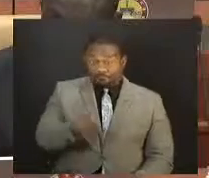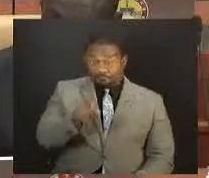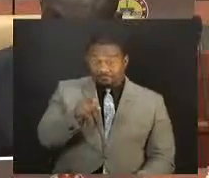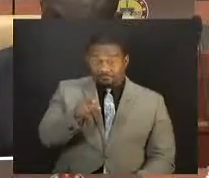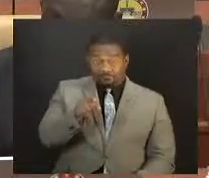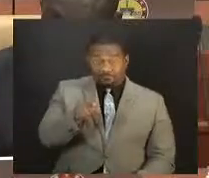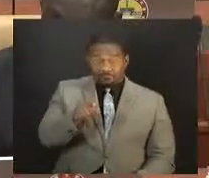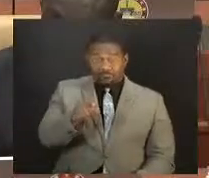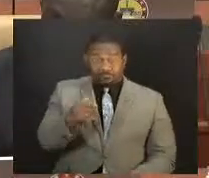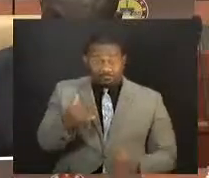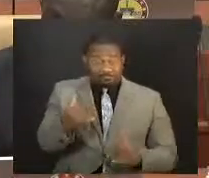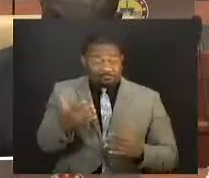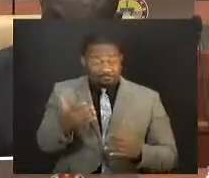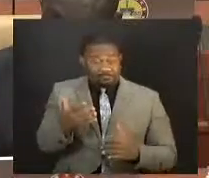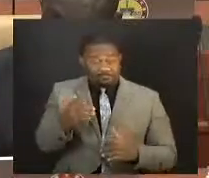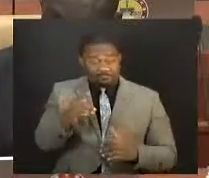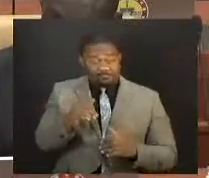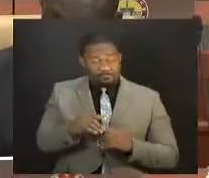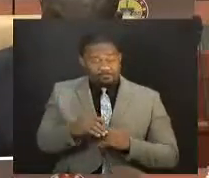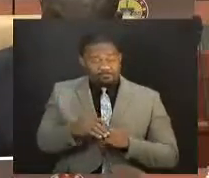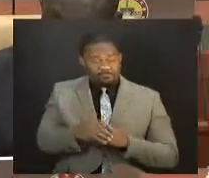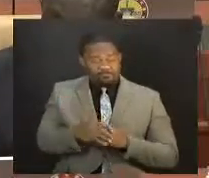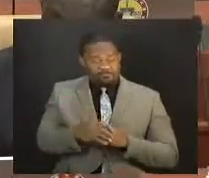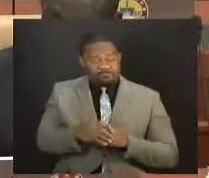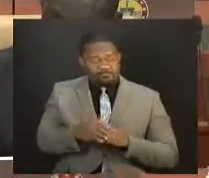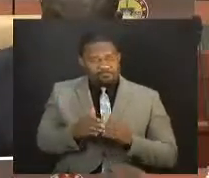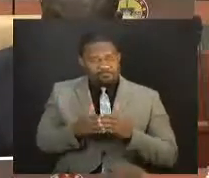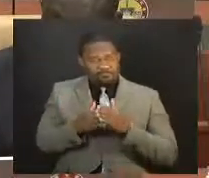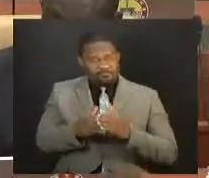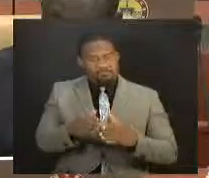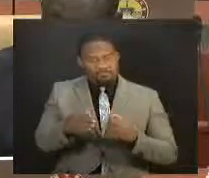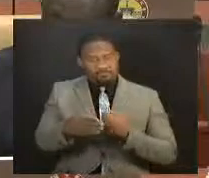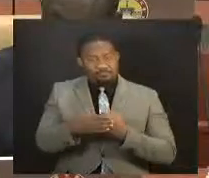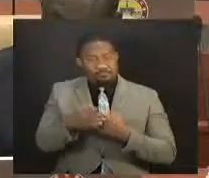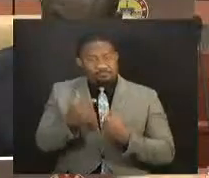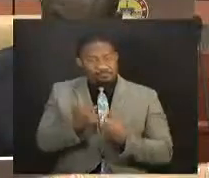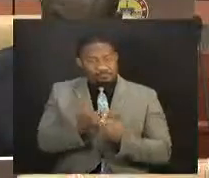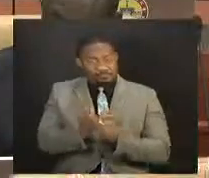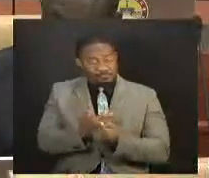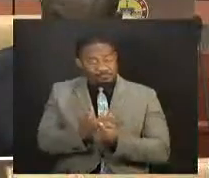this position as governor, if there is a need